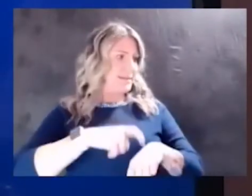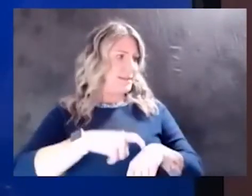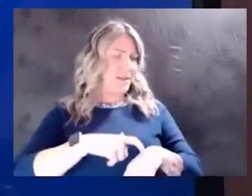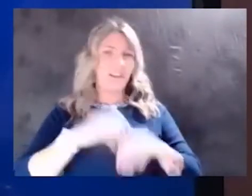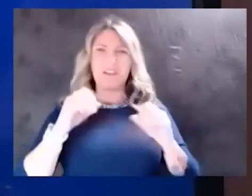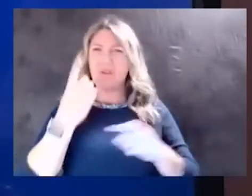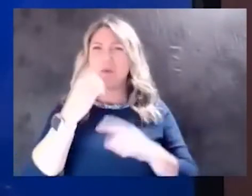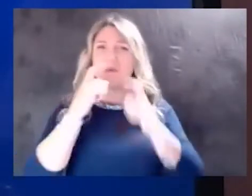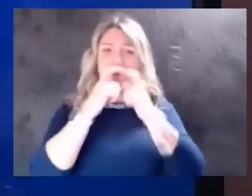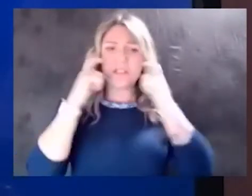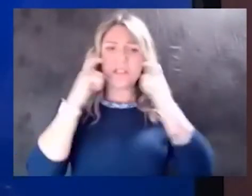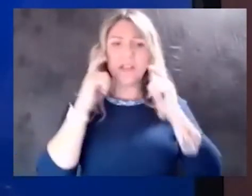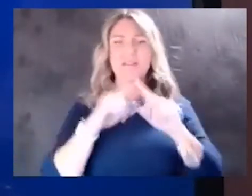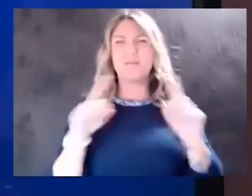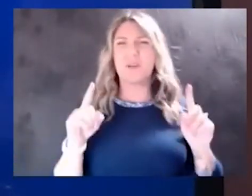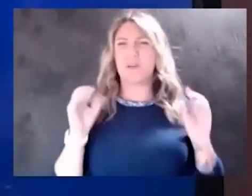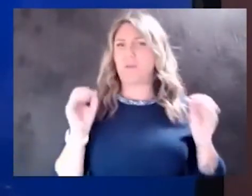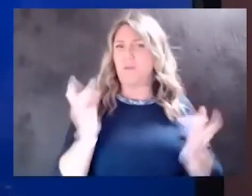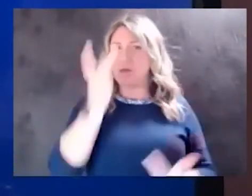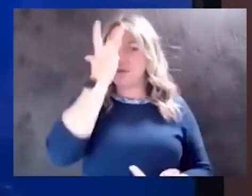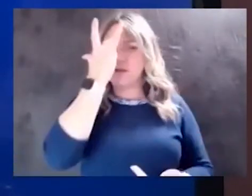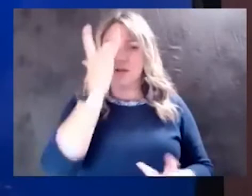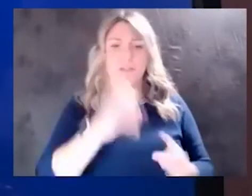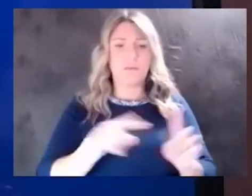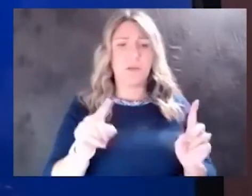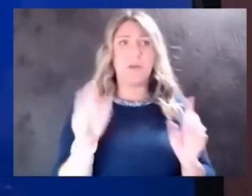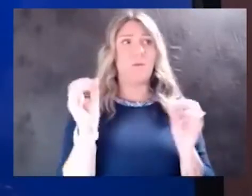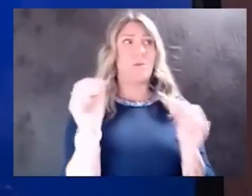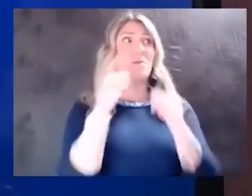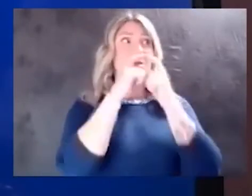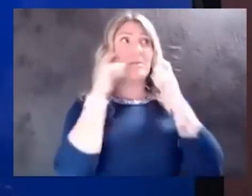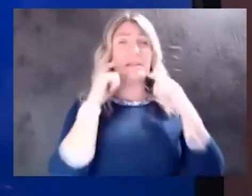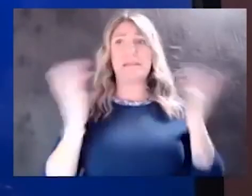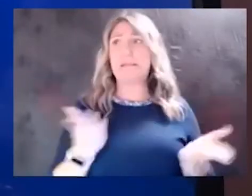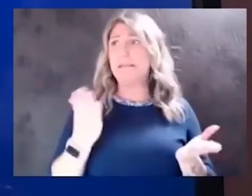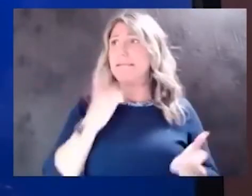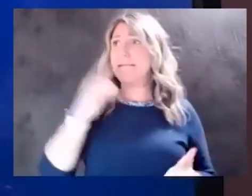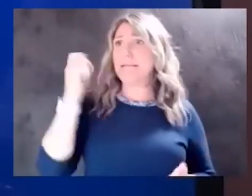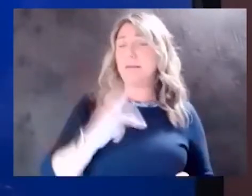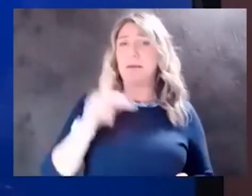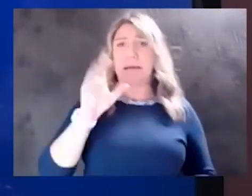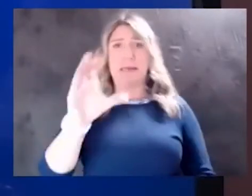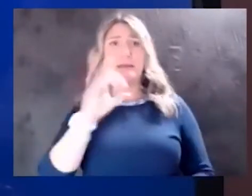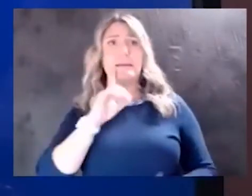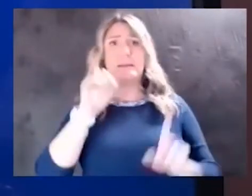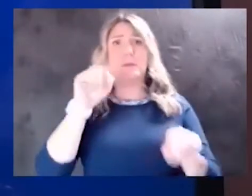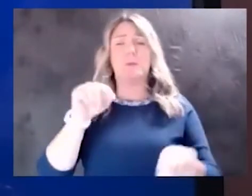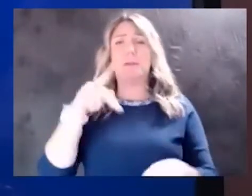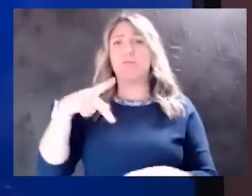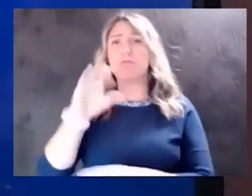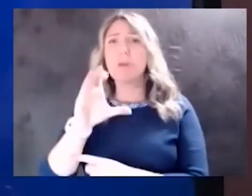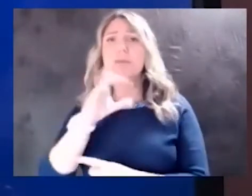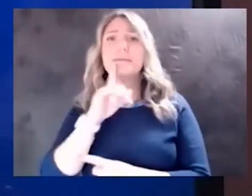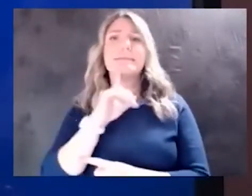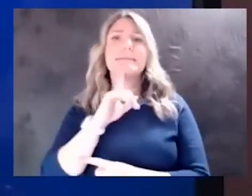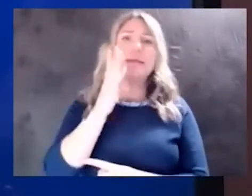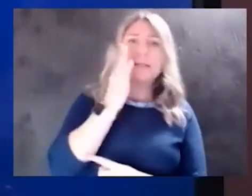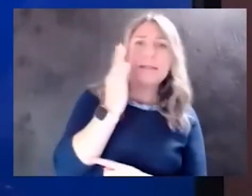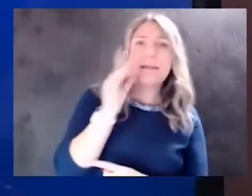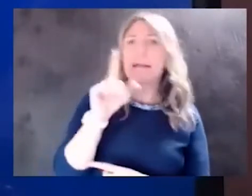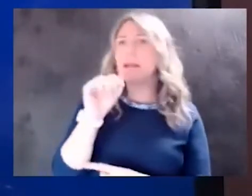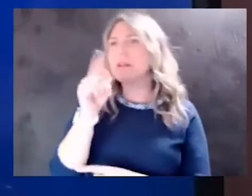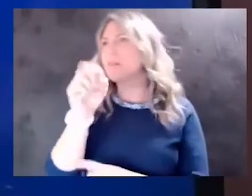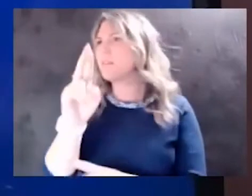was sick. And, nobody's masking here now. I came back to Kansas City. We ran to Price Chopper last night. You had to get some kitty litter, and nobody's masking.